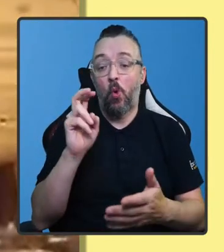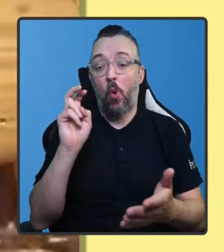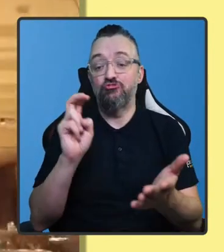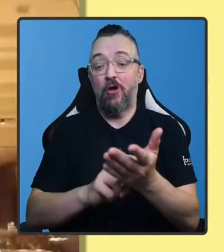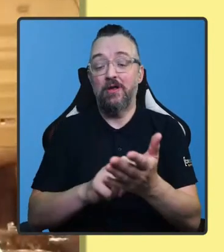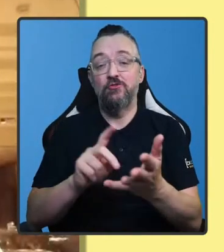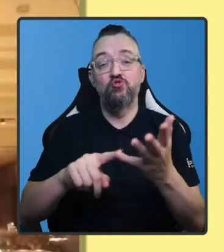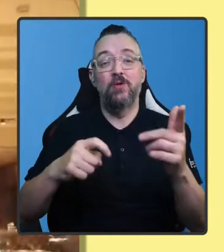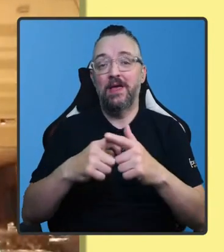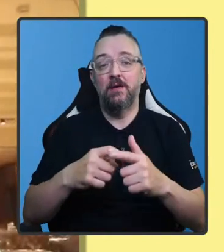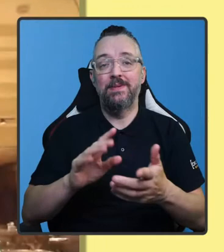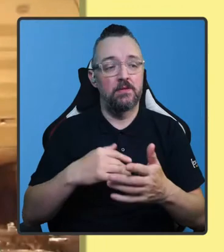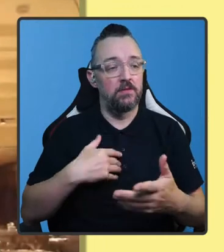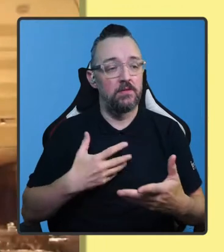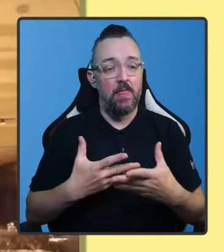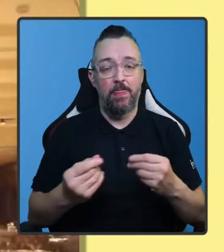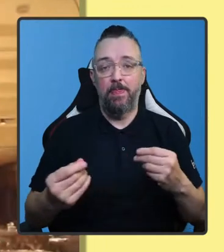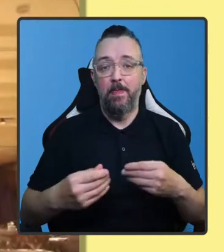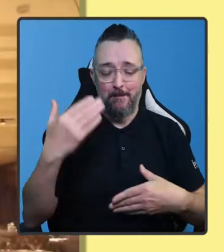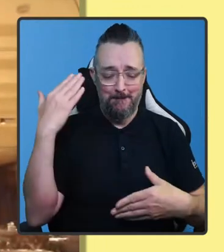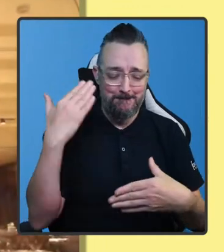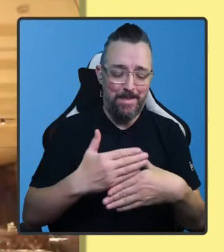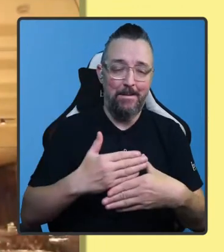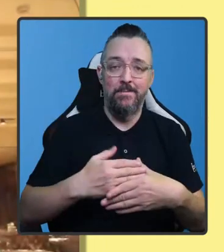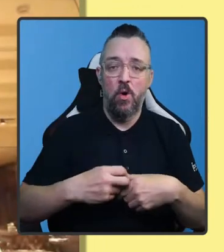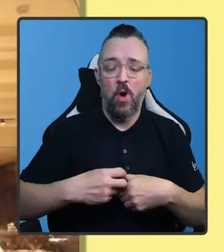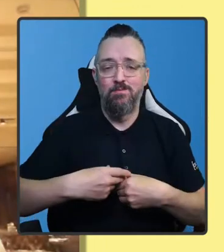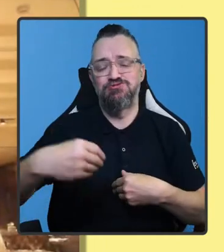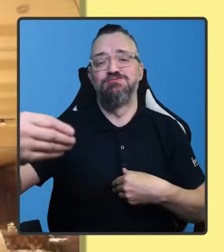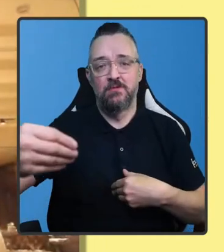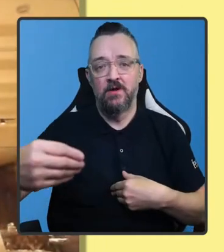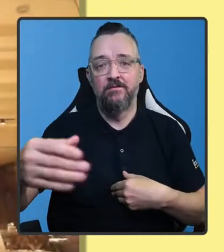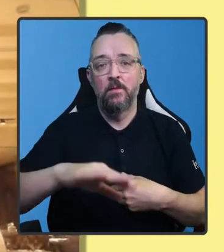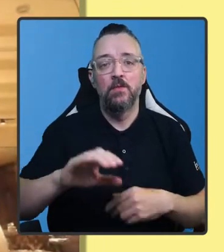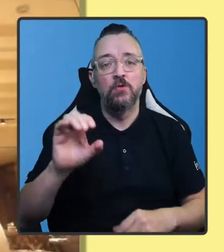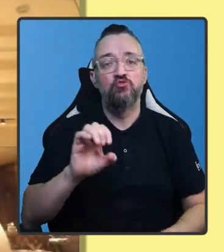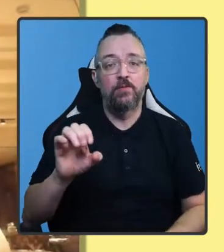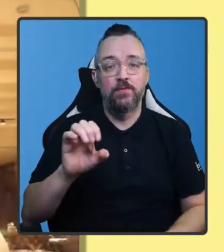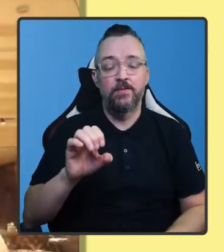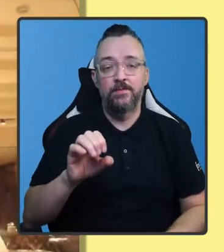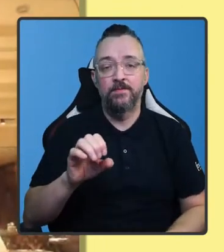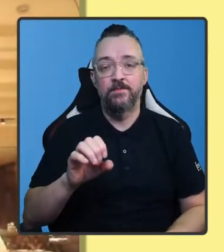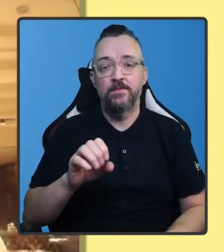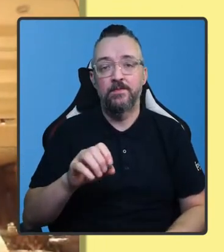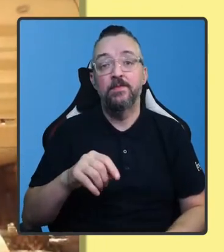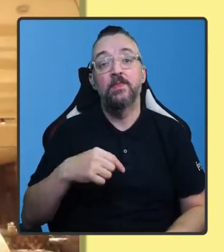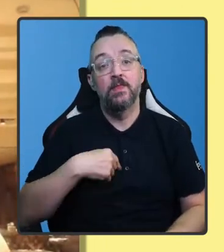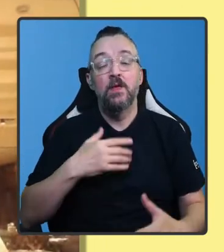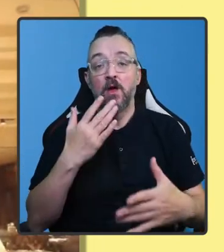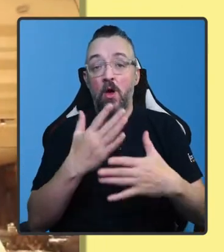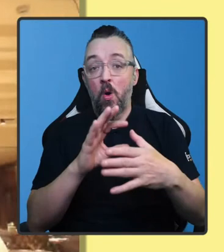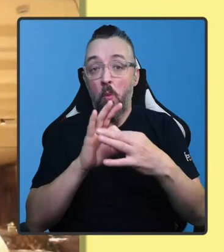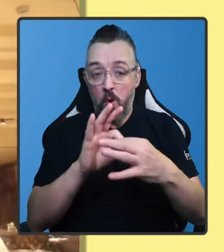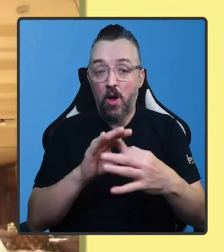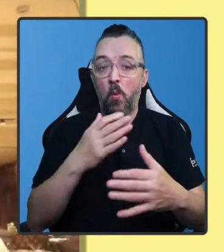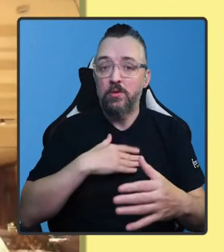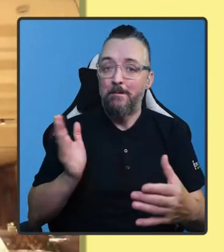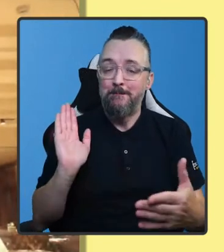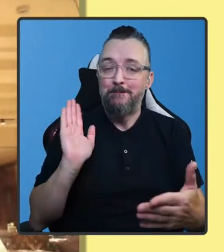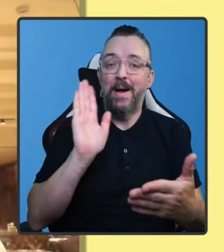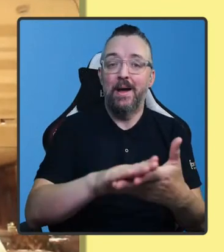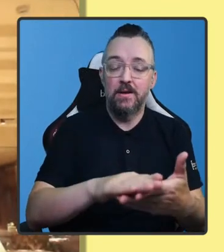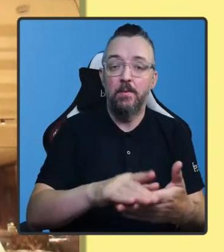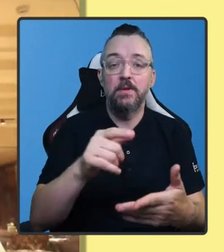were taken away of the European Union against our will. But while we're working to come back, our links with the European